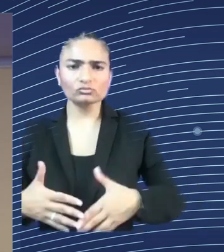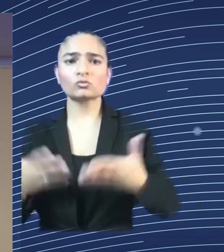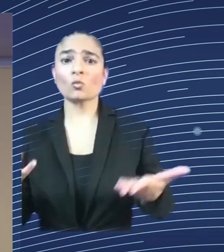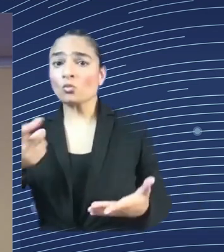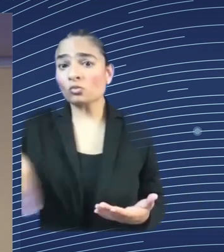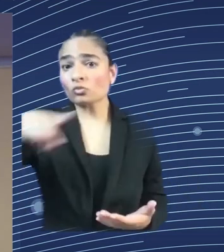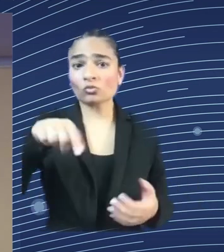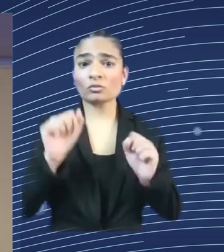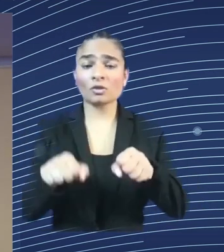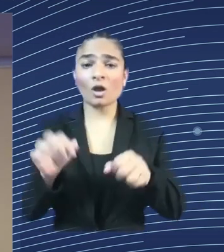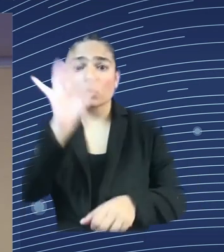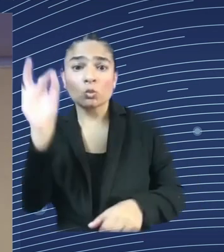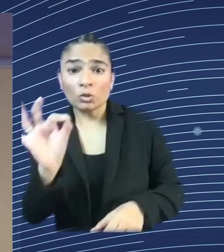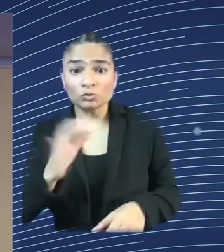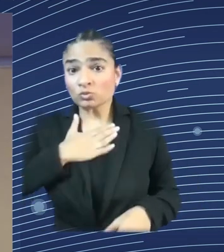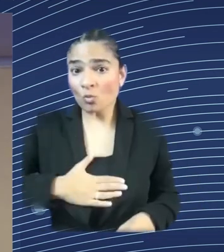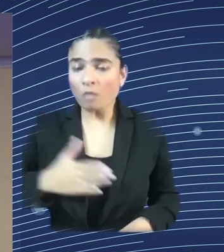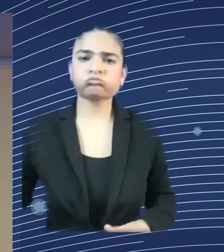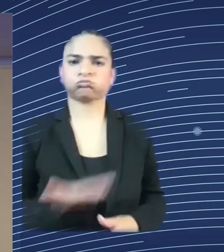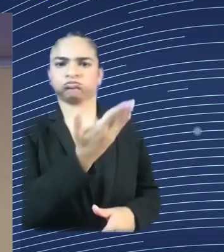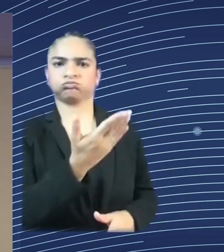is a human in control of the question.